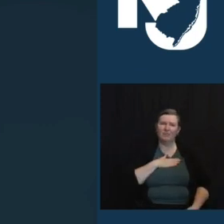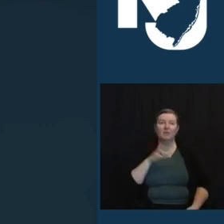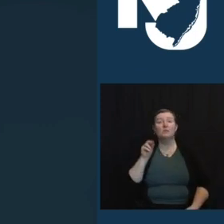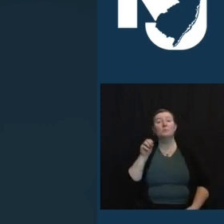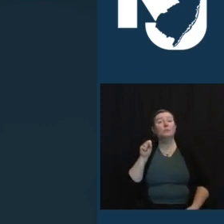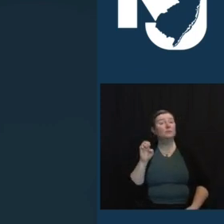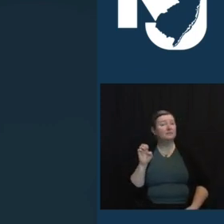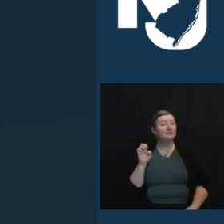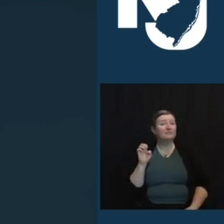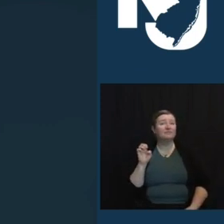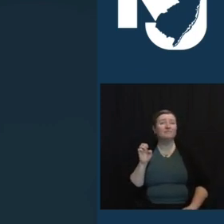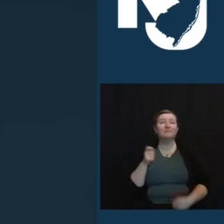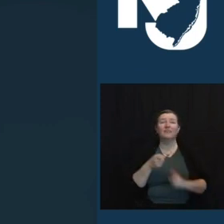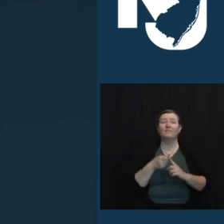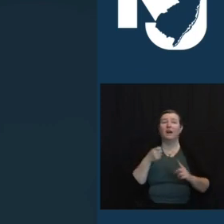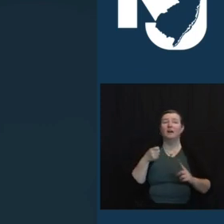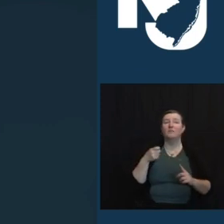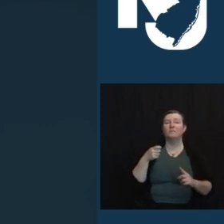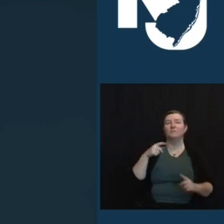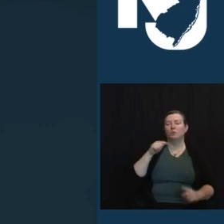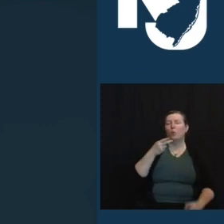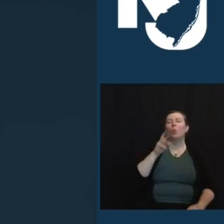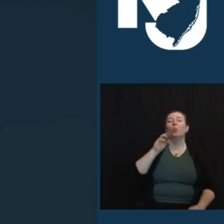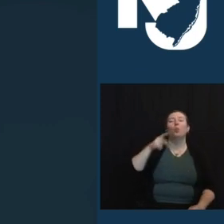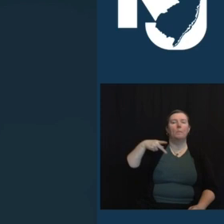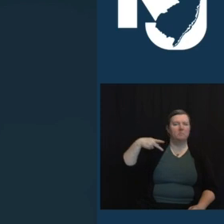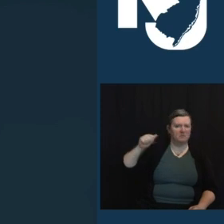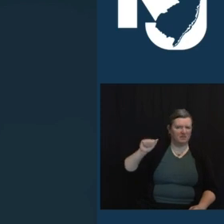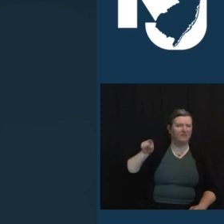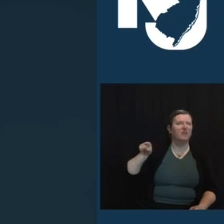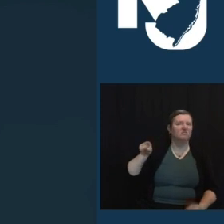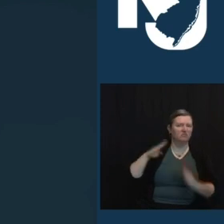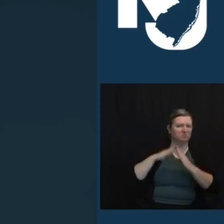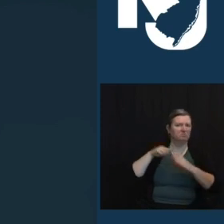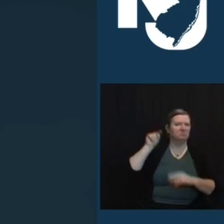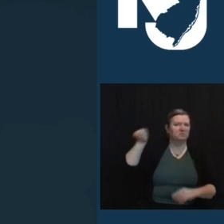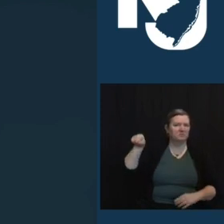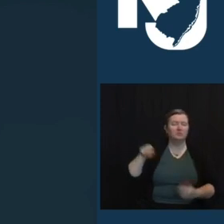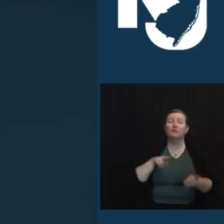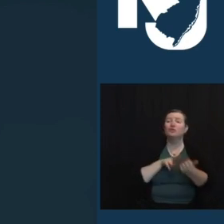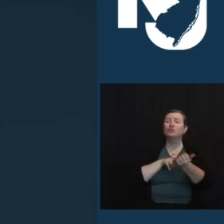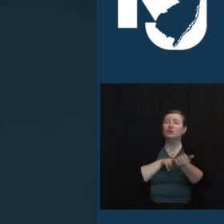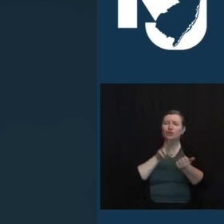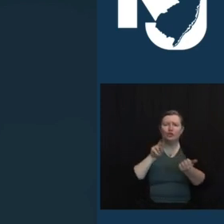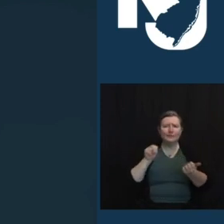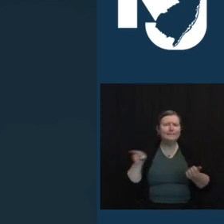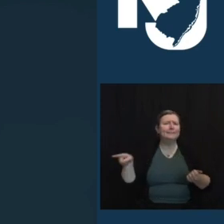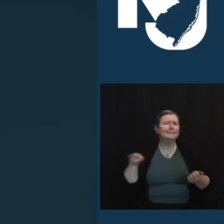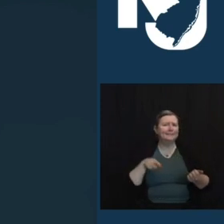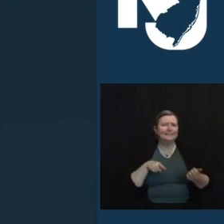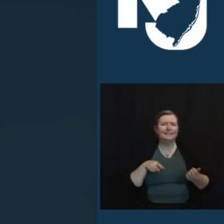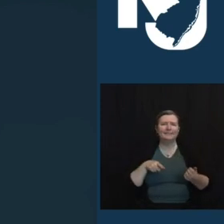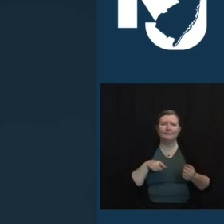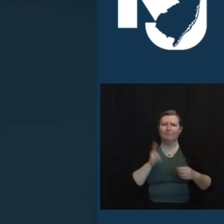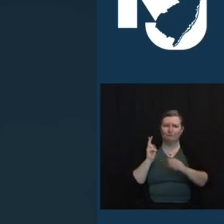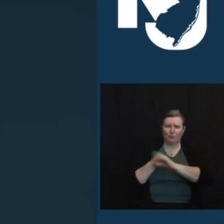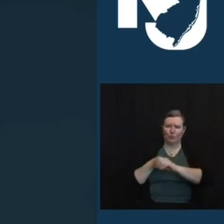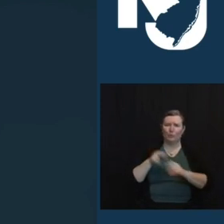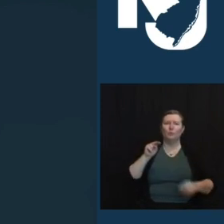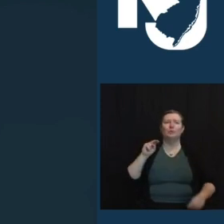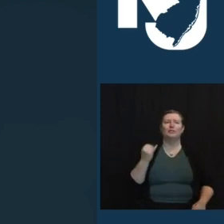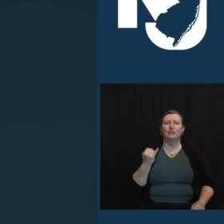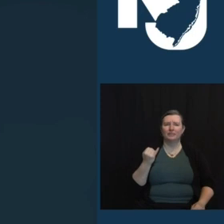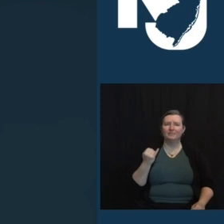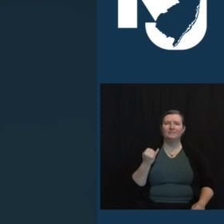Throop, Pennsylvania, and was a registered nurse who found herself in New Jersey and on the staff of the Veterans Administration Hospital in